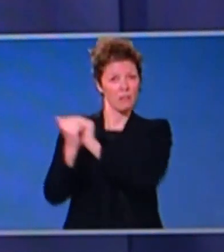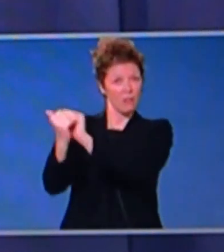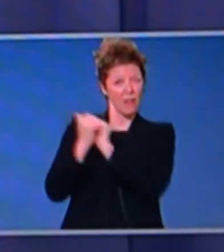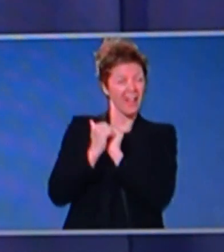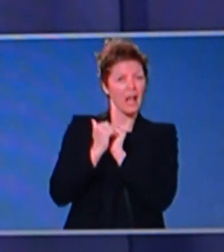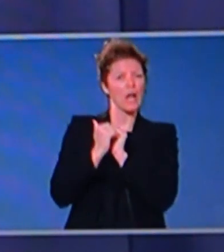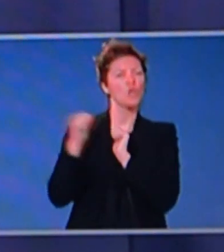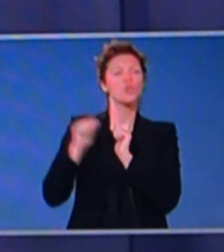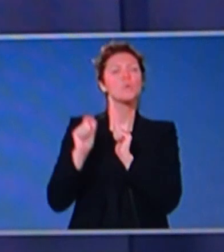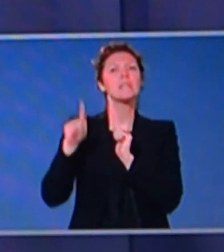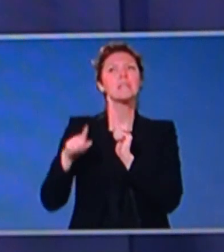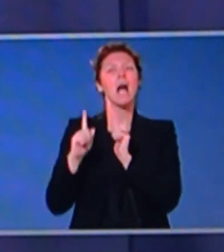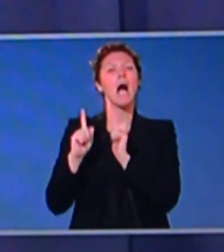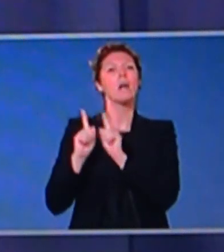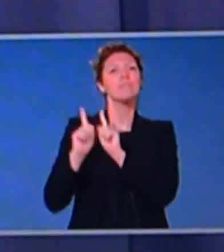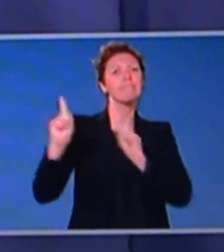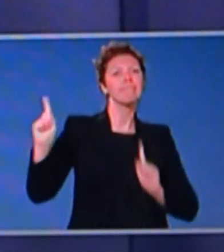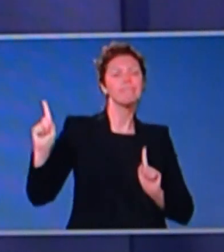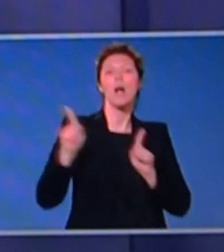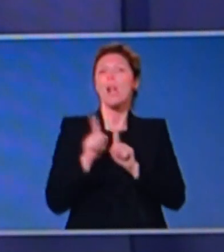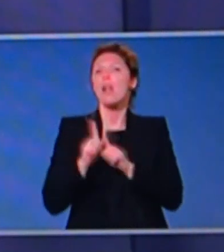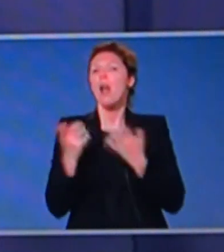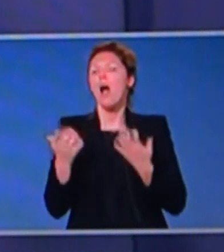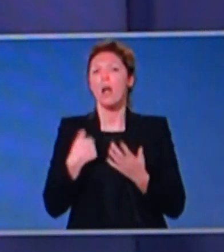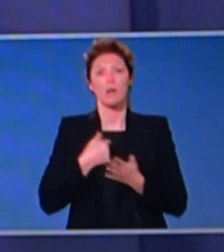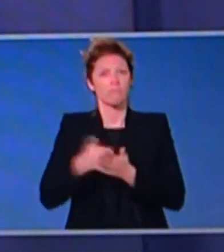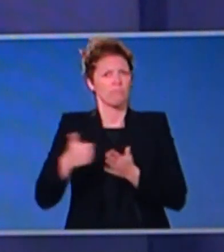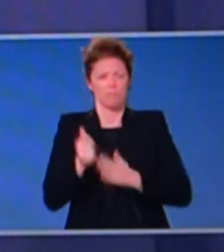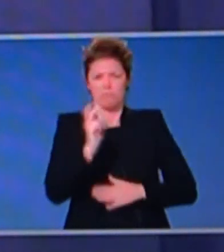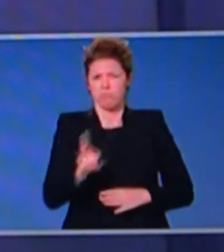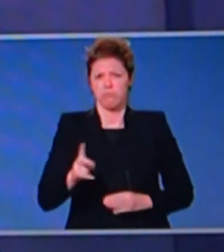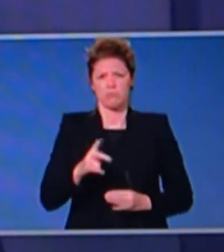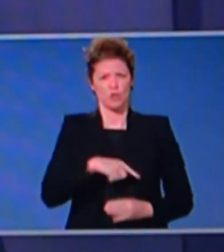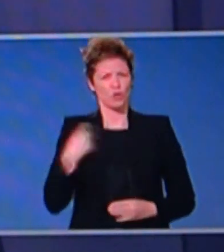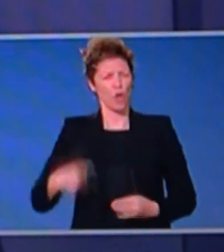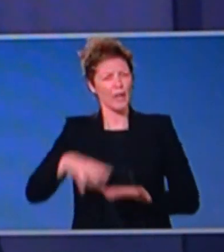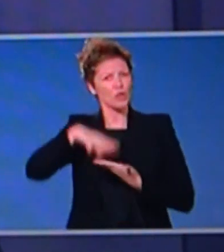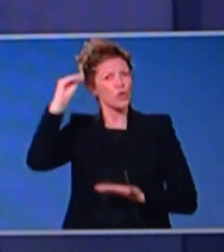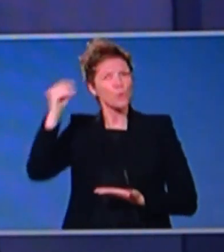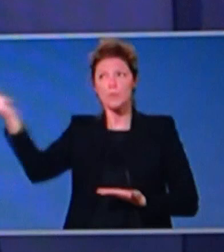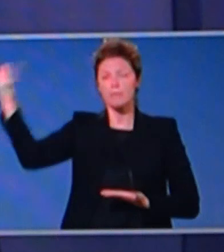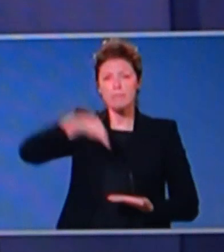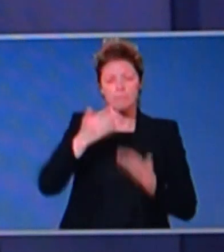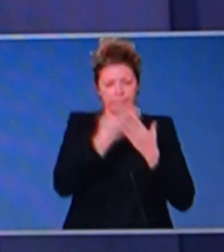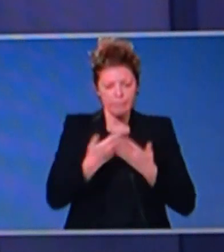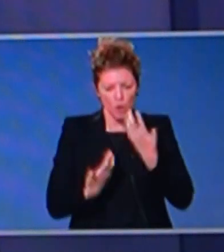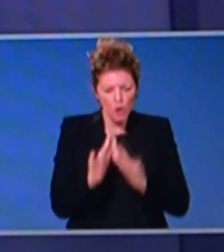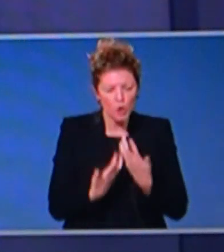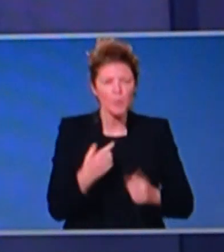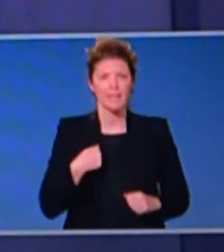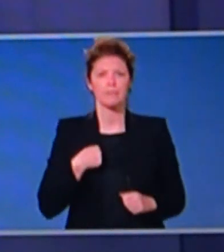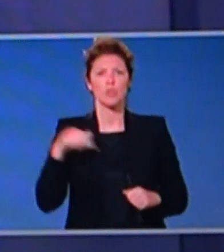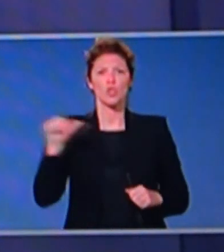in the university sector, Chinese students, and in terms of manufacturing, should we be